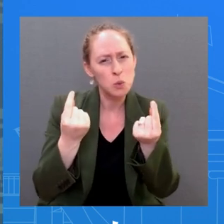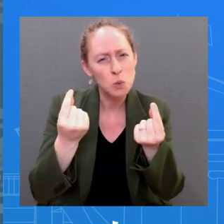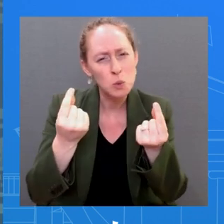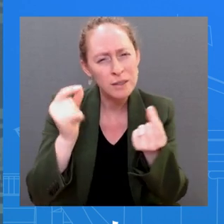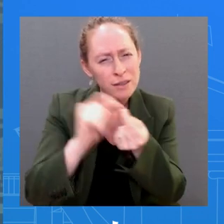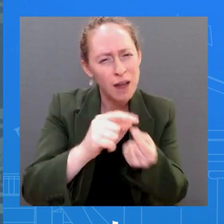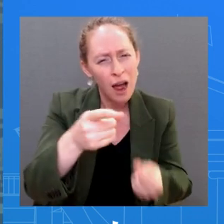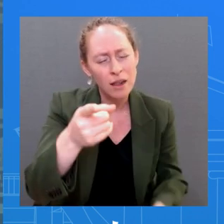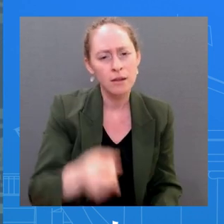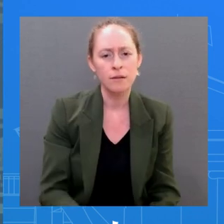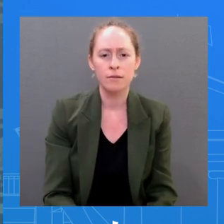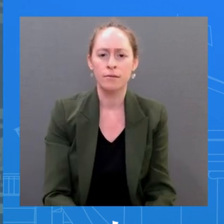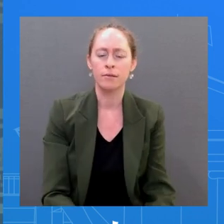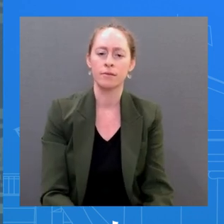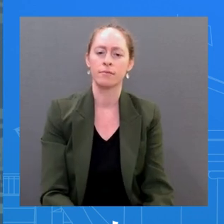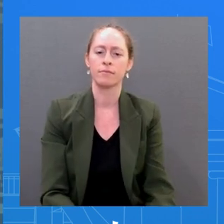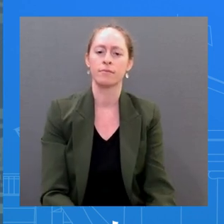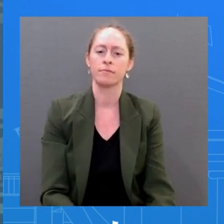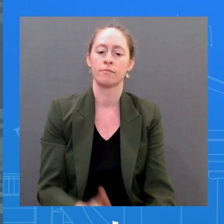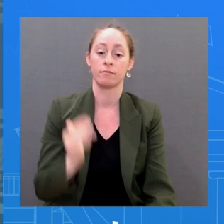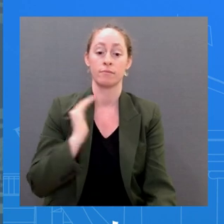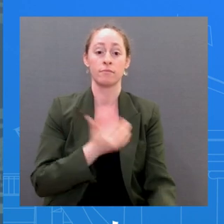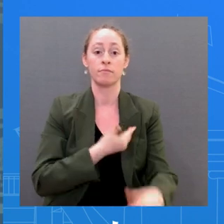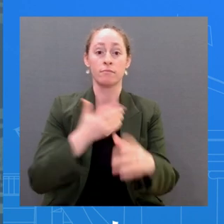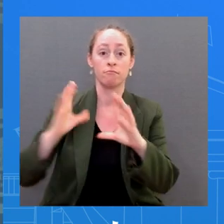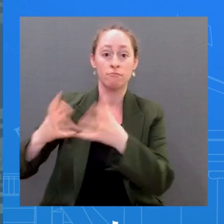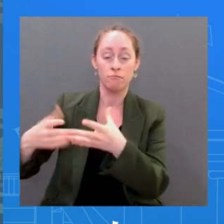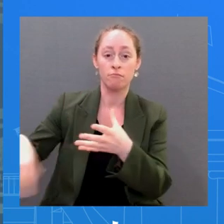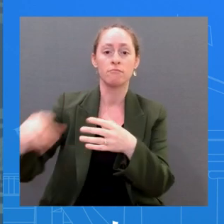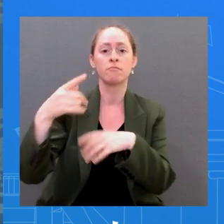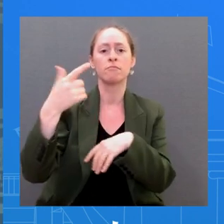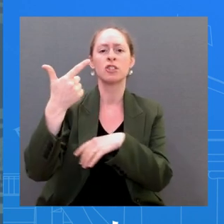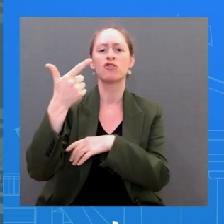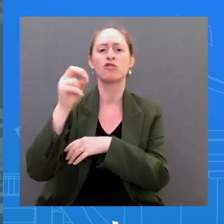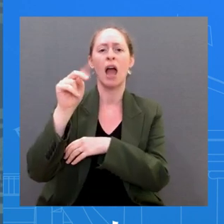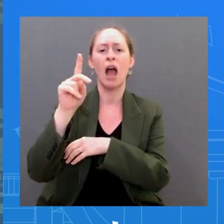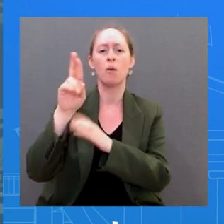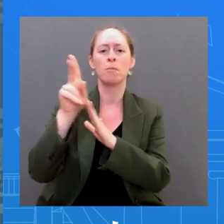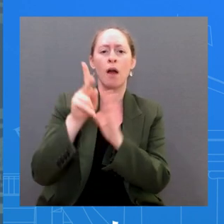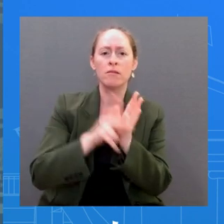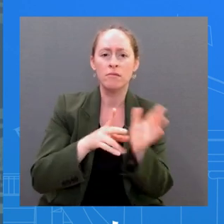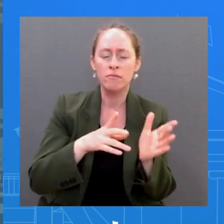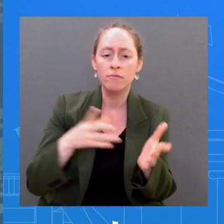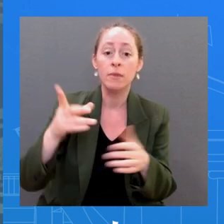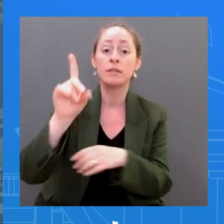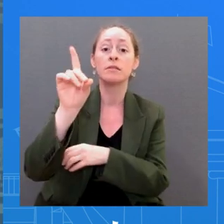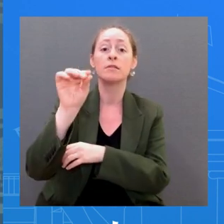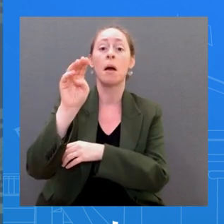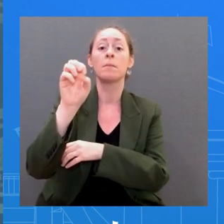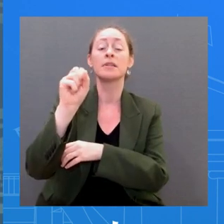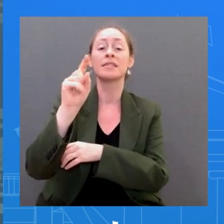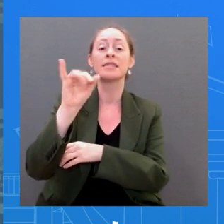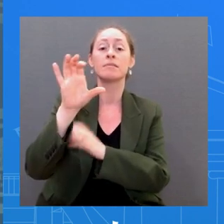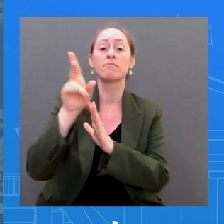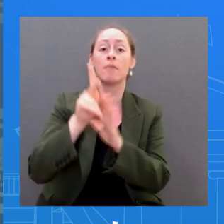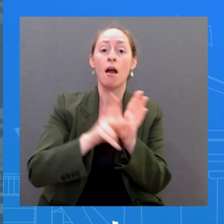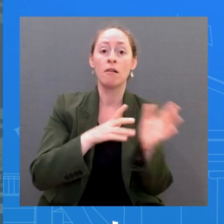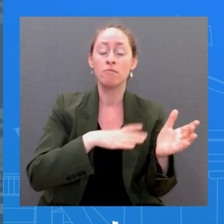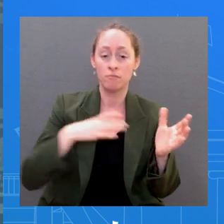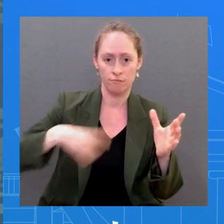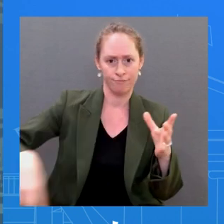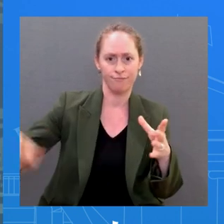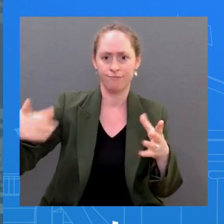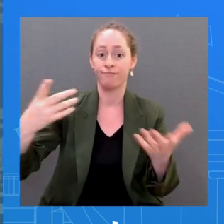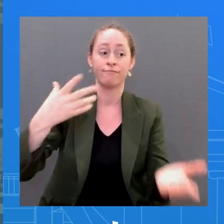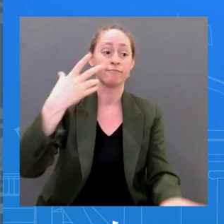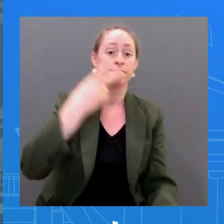Council, the Domestic Policy Council, and our, the agencies who are involved, like HHS, have been in constant